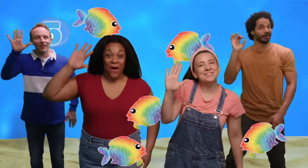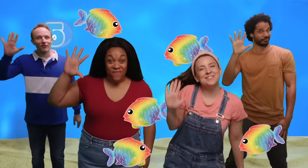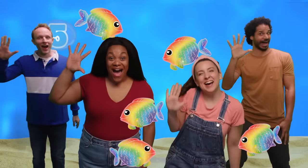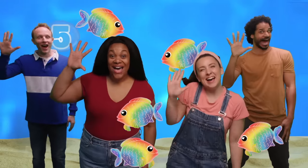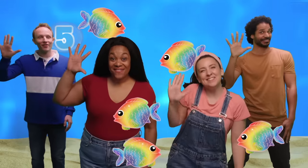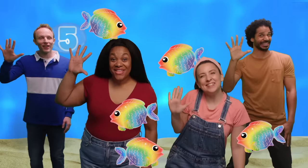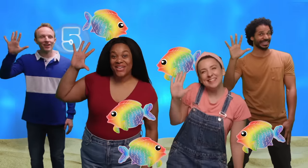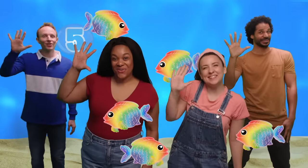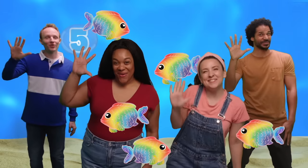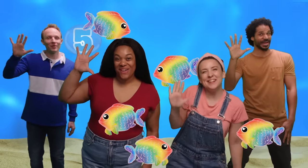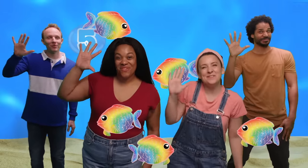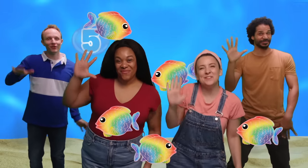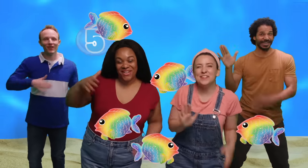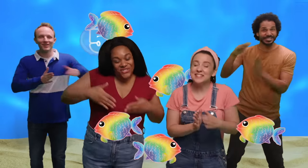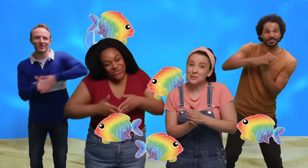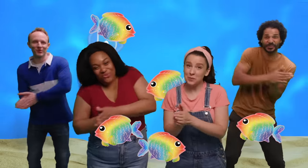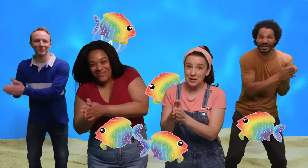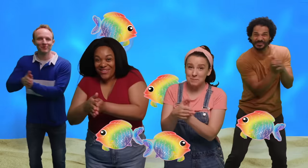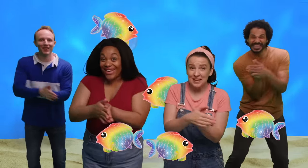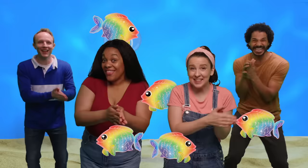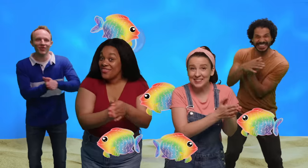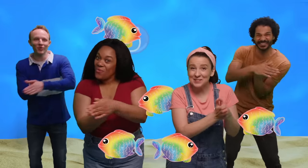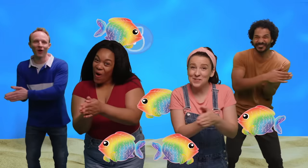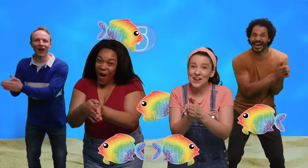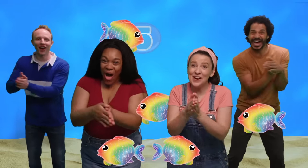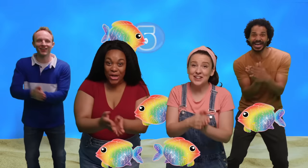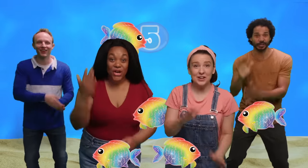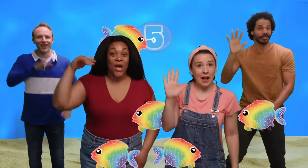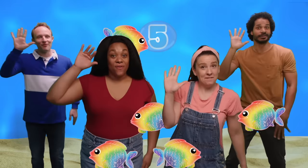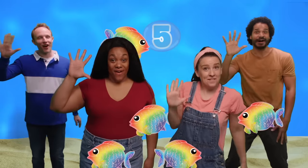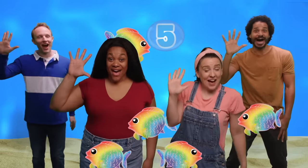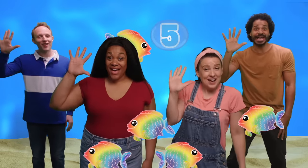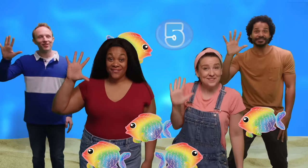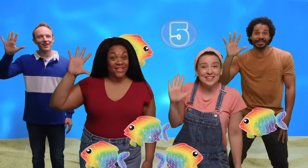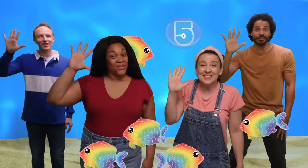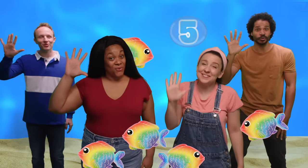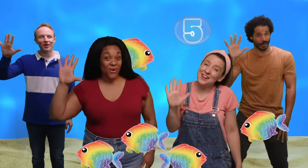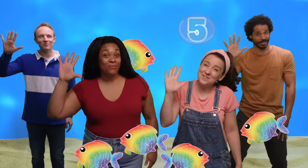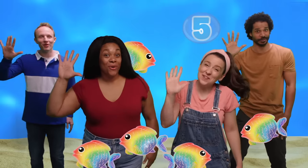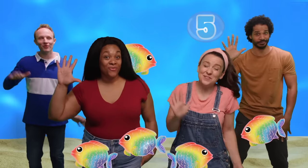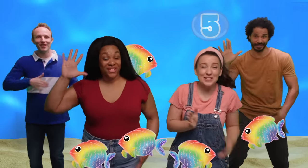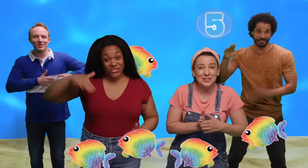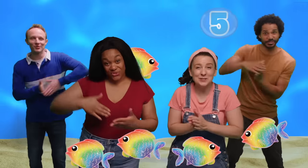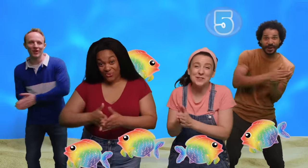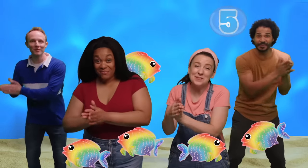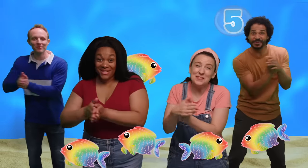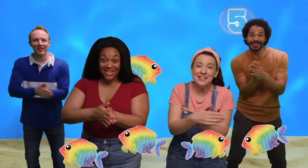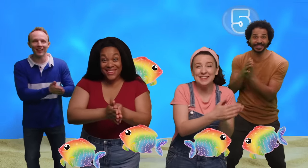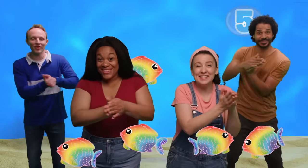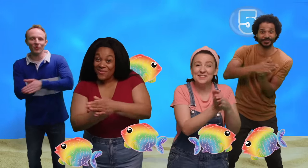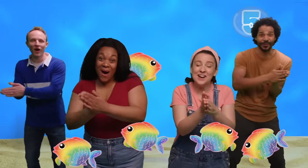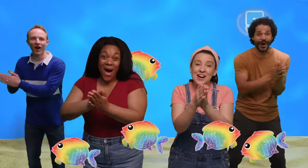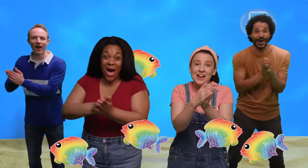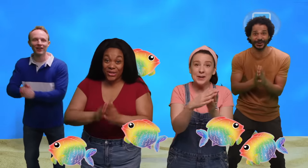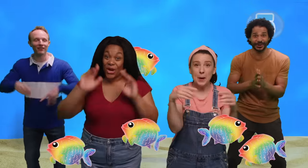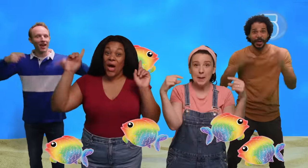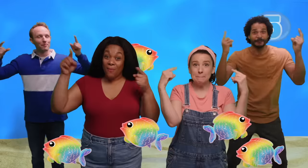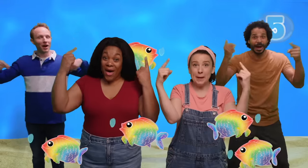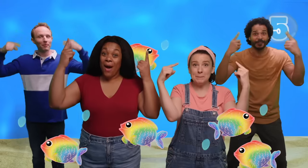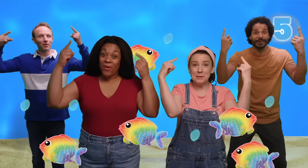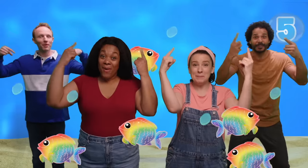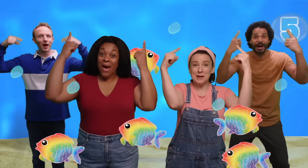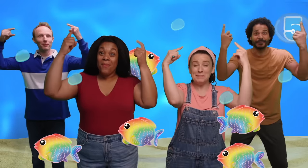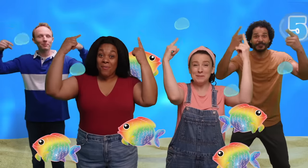water. Five little rainbow fish swimming in the water. Five little rainbow fish swimming in the